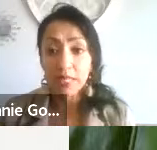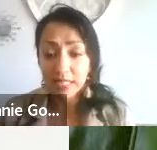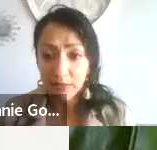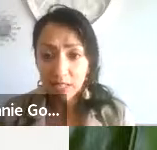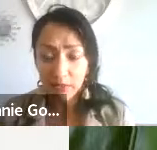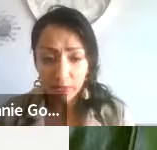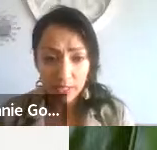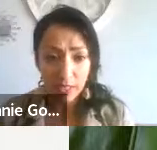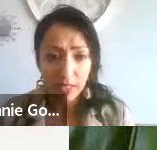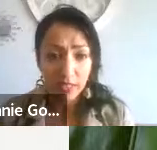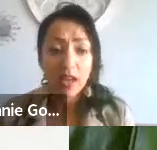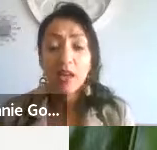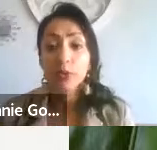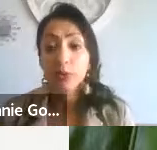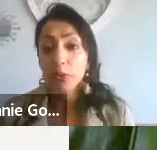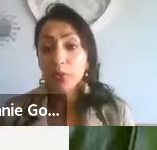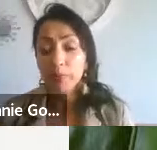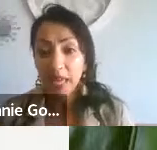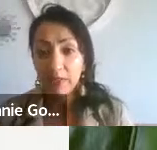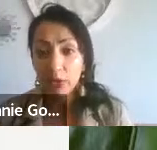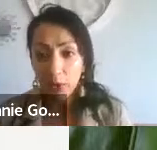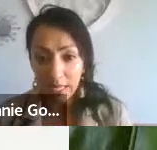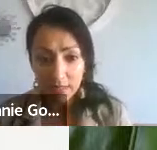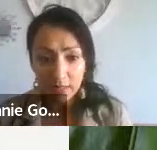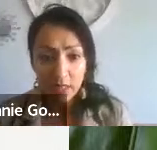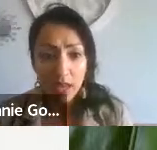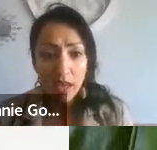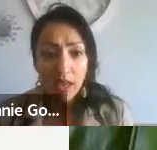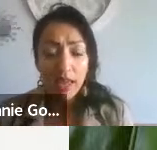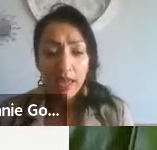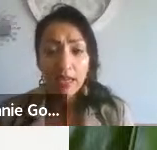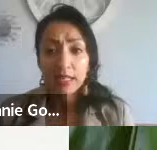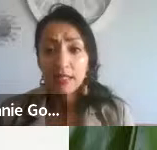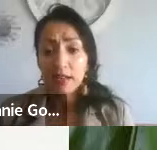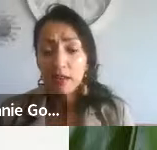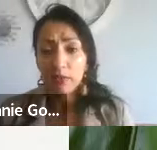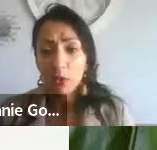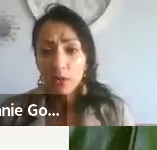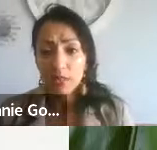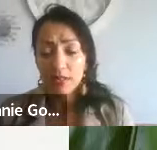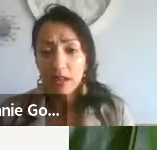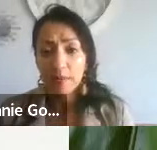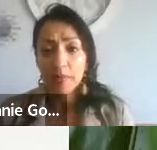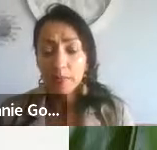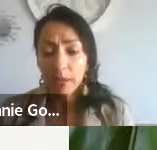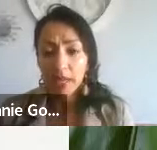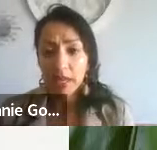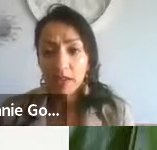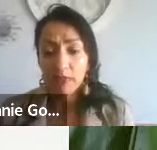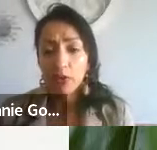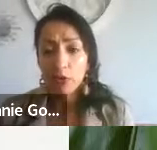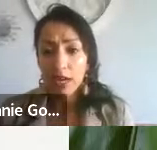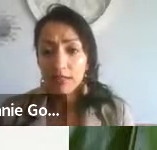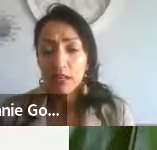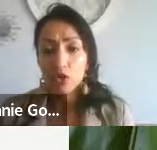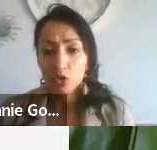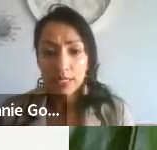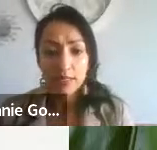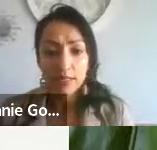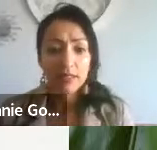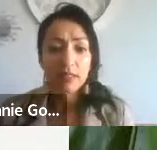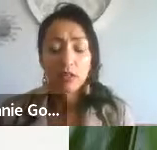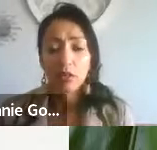to receive some funding through the PAVE grants. And of course, the PAVE